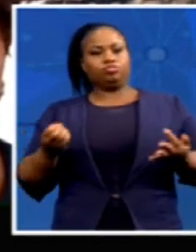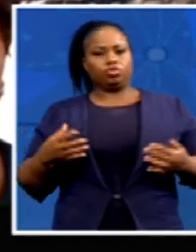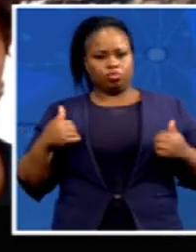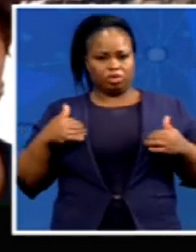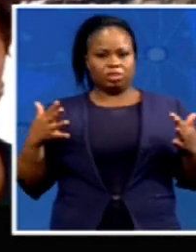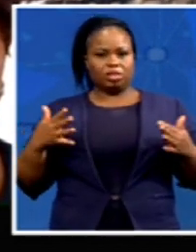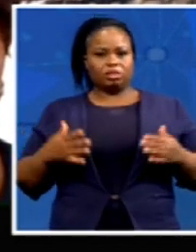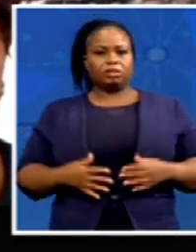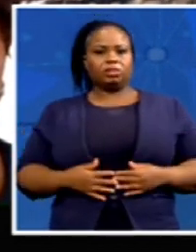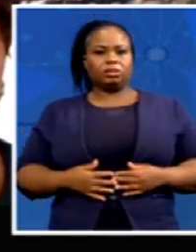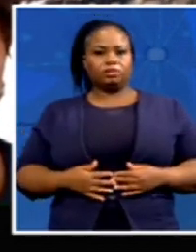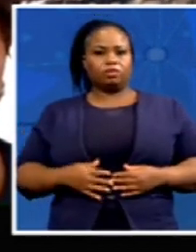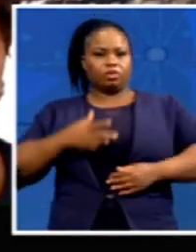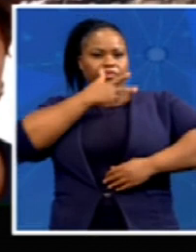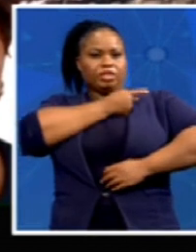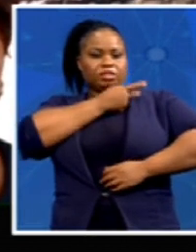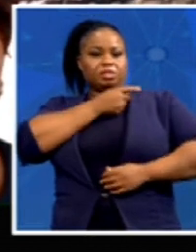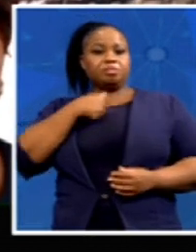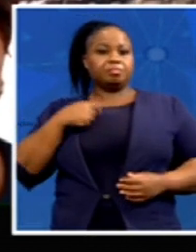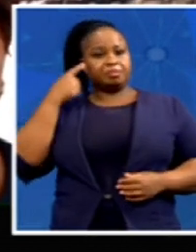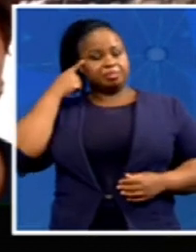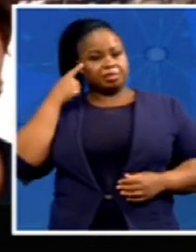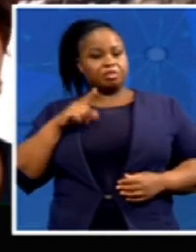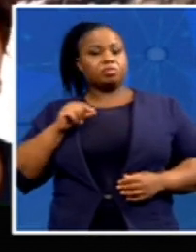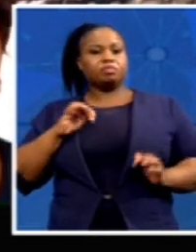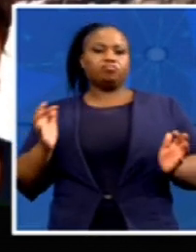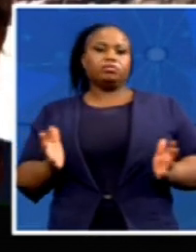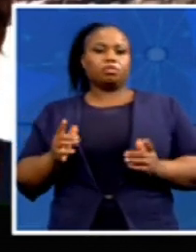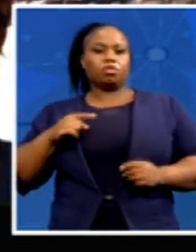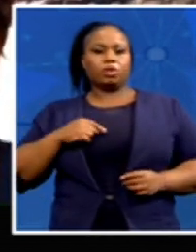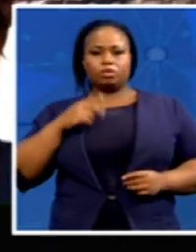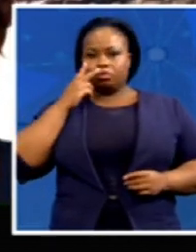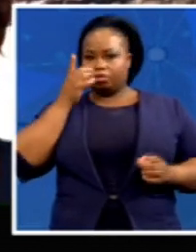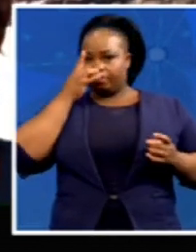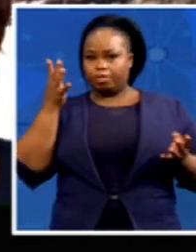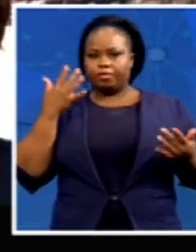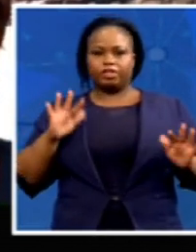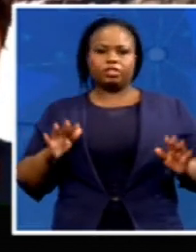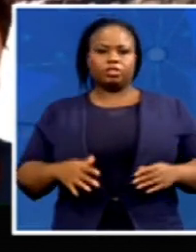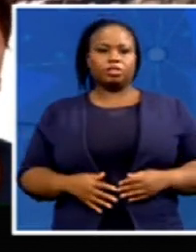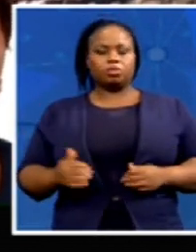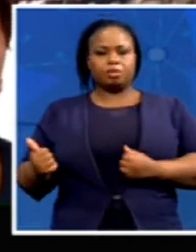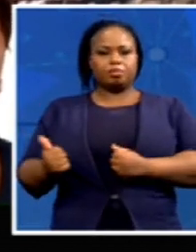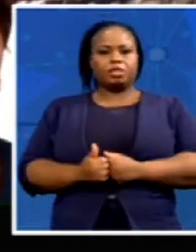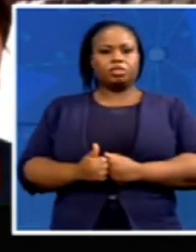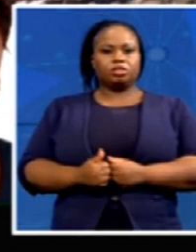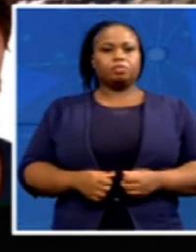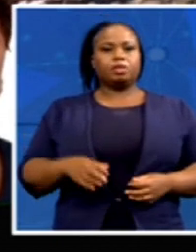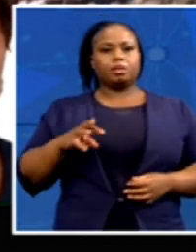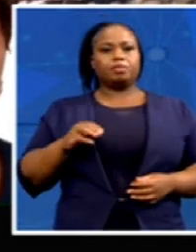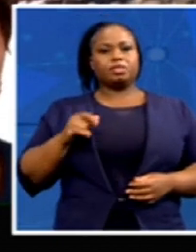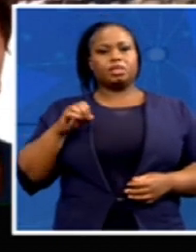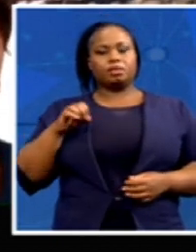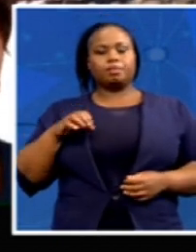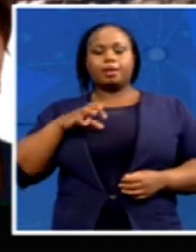think we are very encouraged. We did mention this to you that we had a partnership with the MasterCard Foundation. We had moved those deliveries